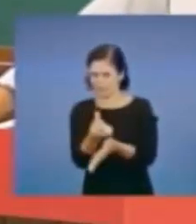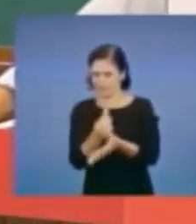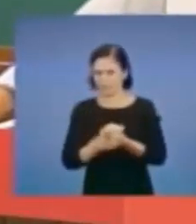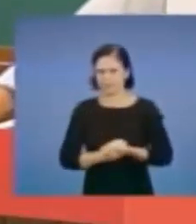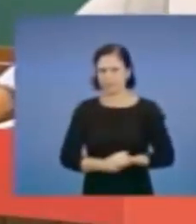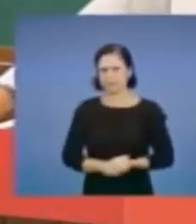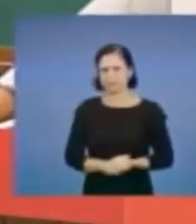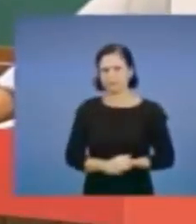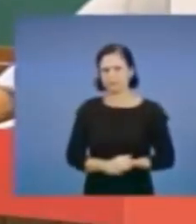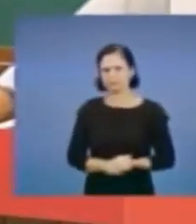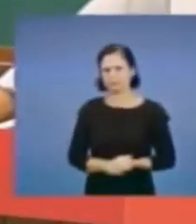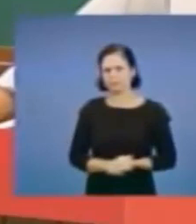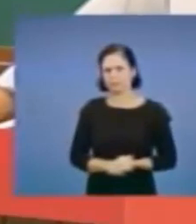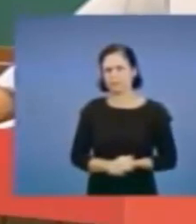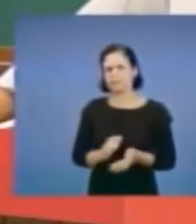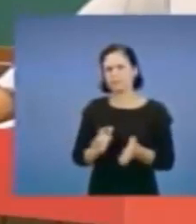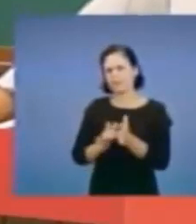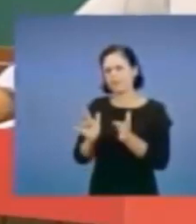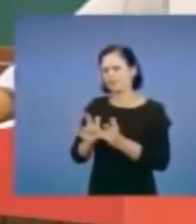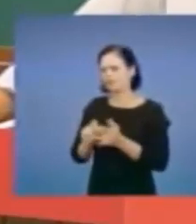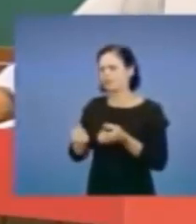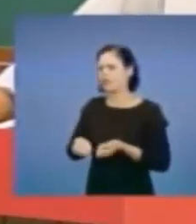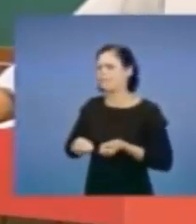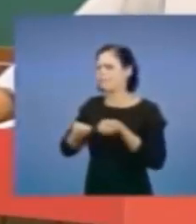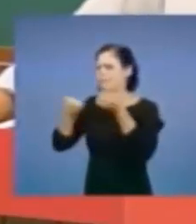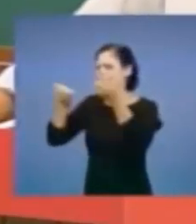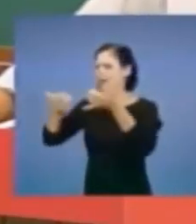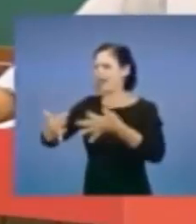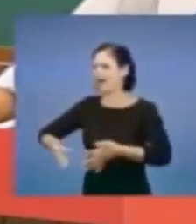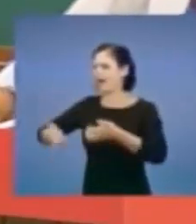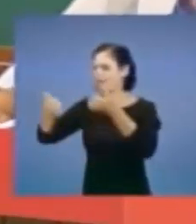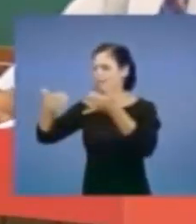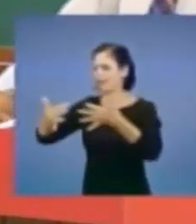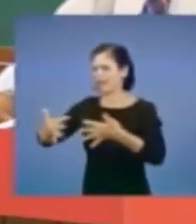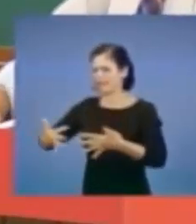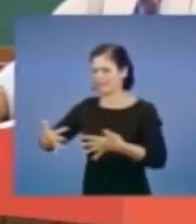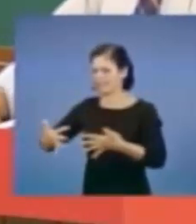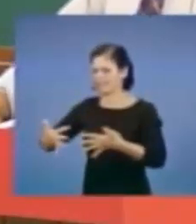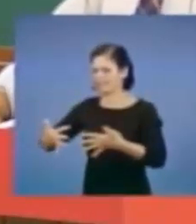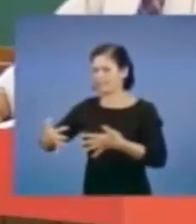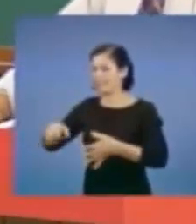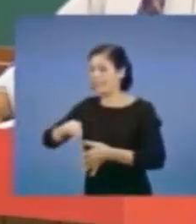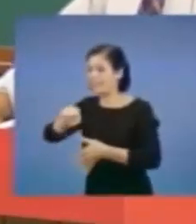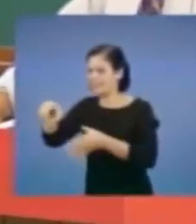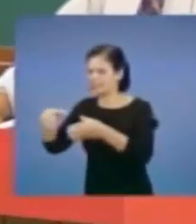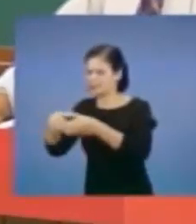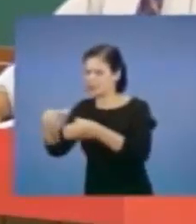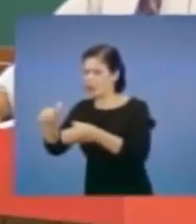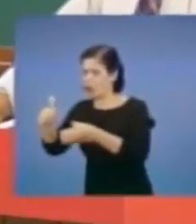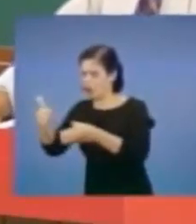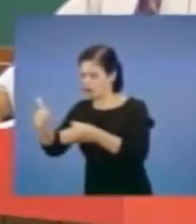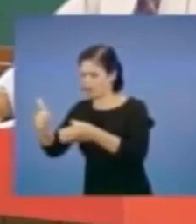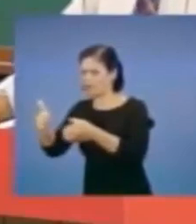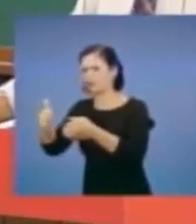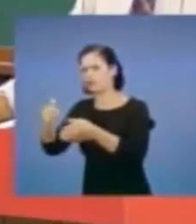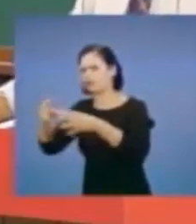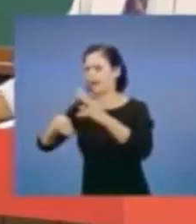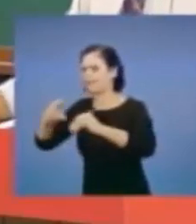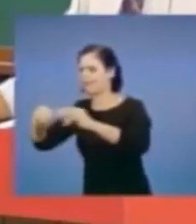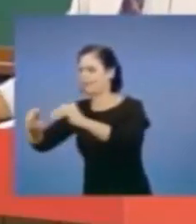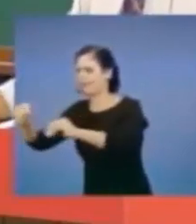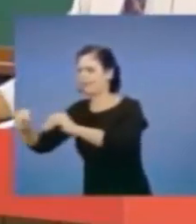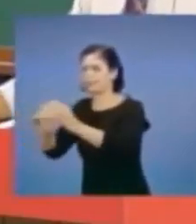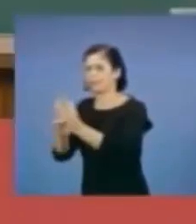verse said the following: Now, as they said these things, Jesus himself stood in the same